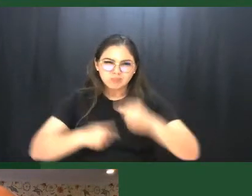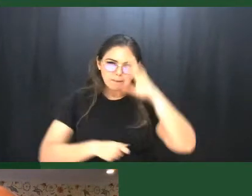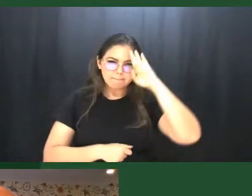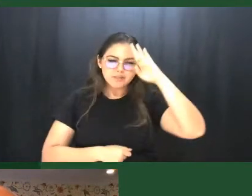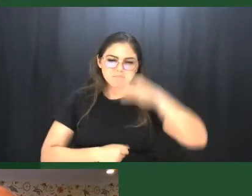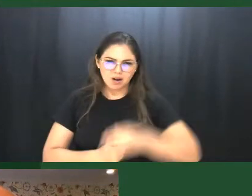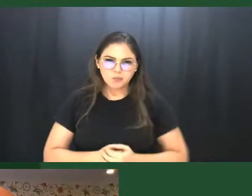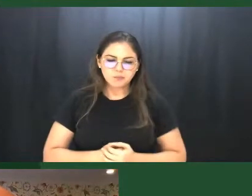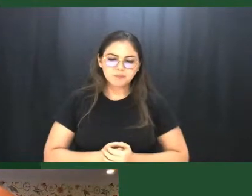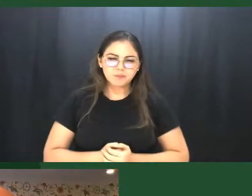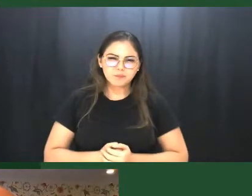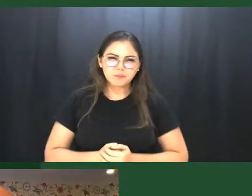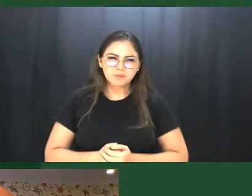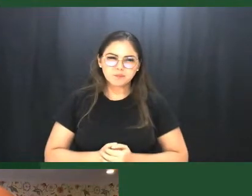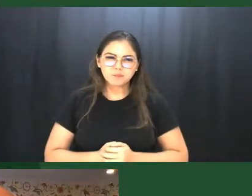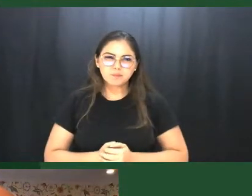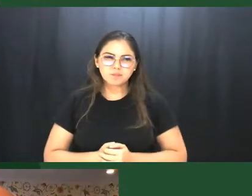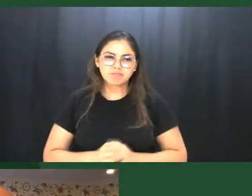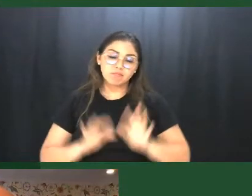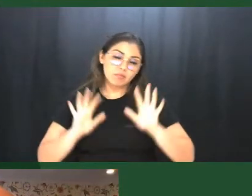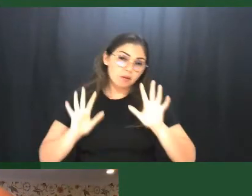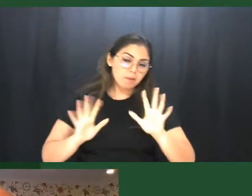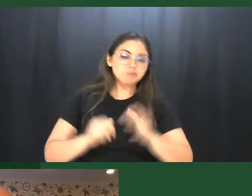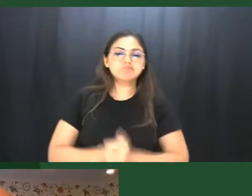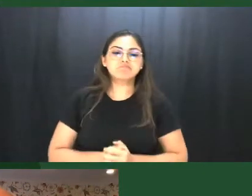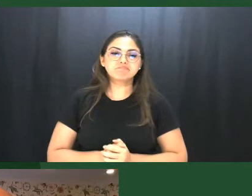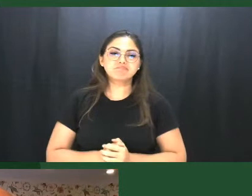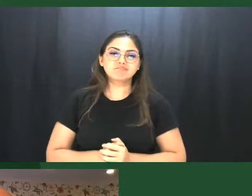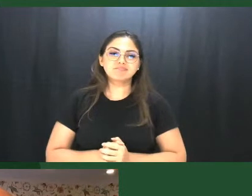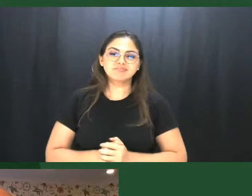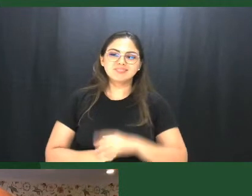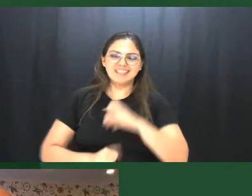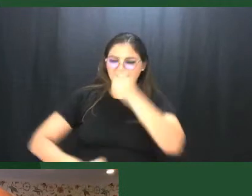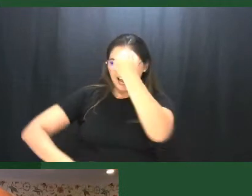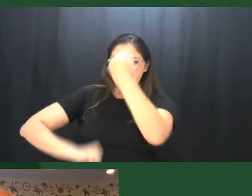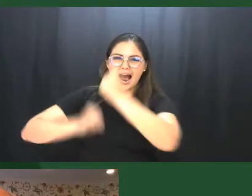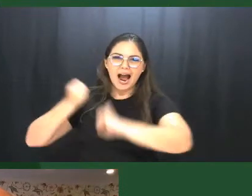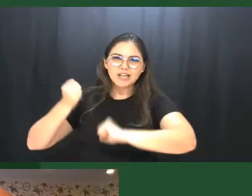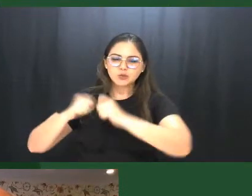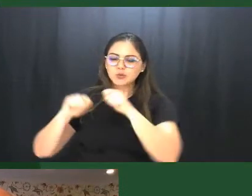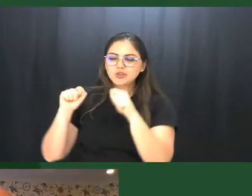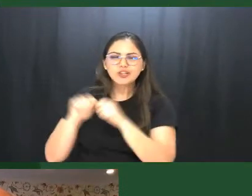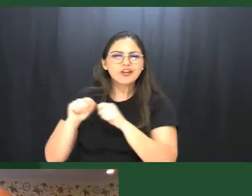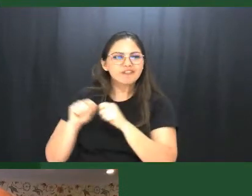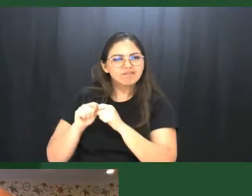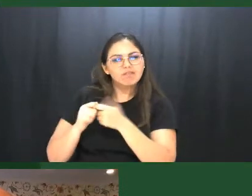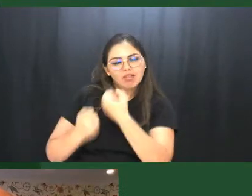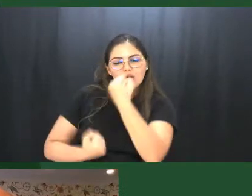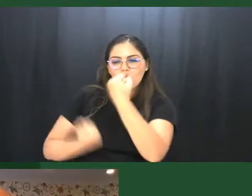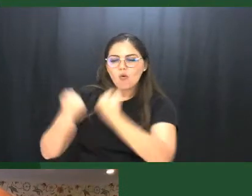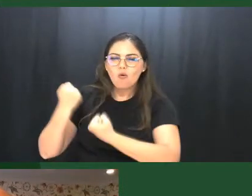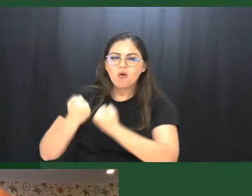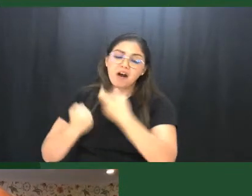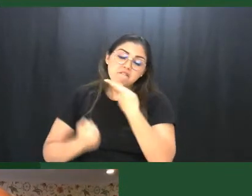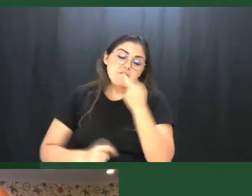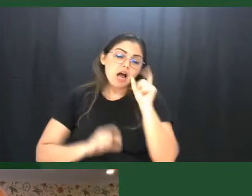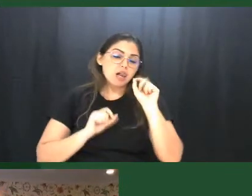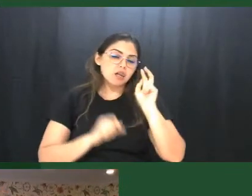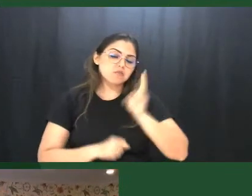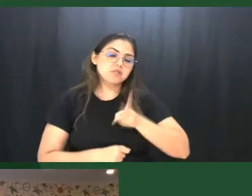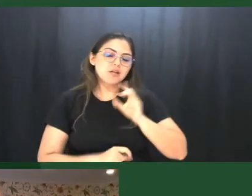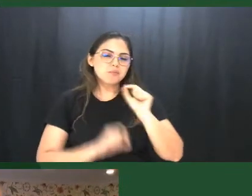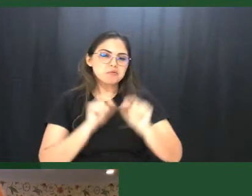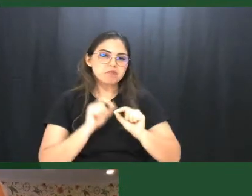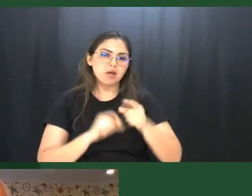human passenger is not required to take control of the vehicle at any time, nor is a